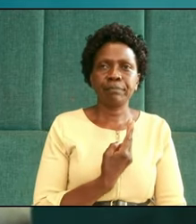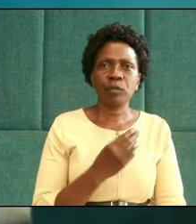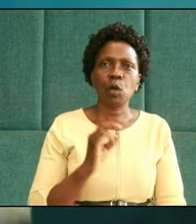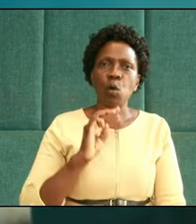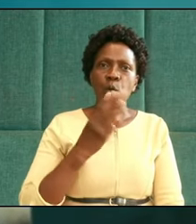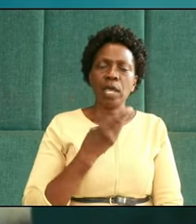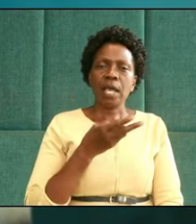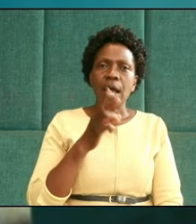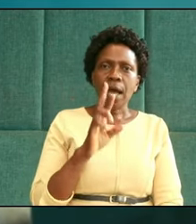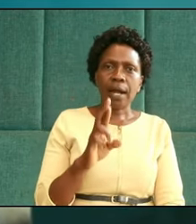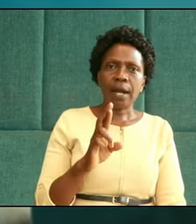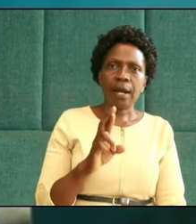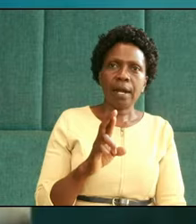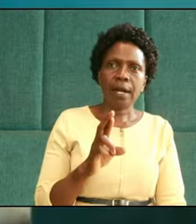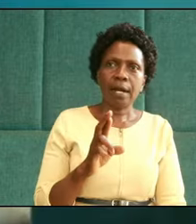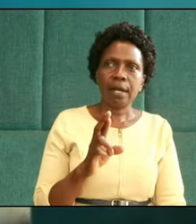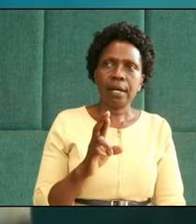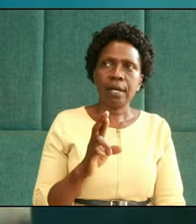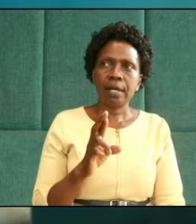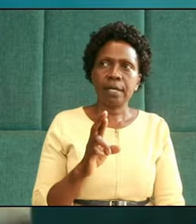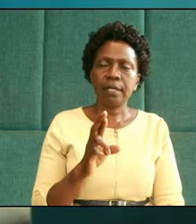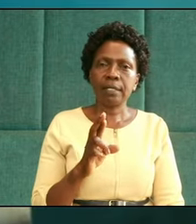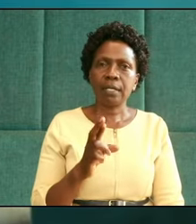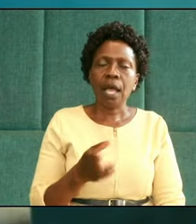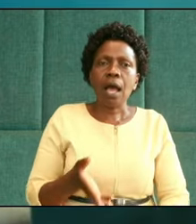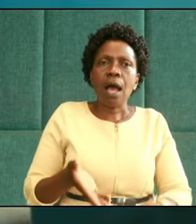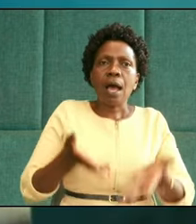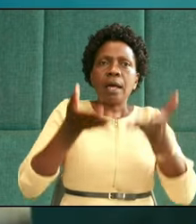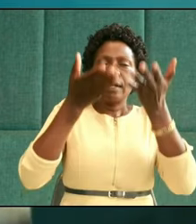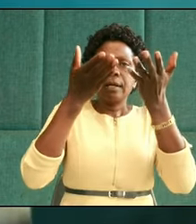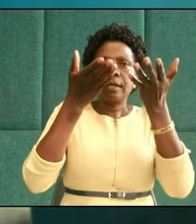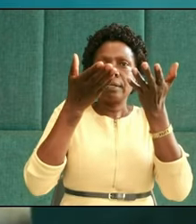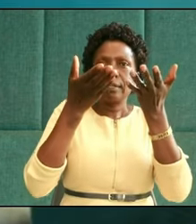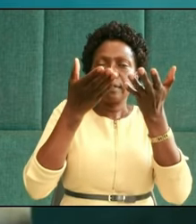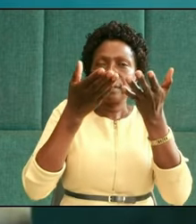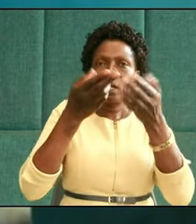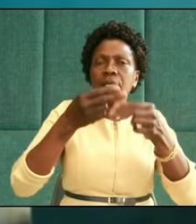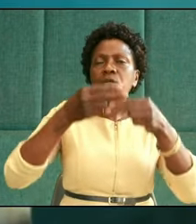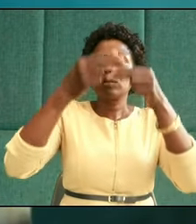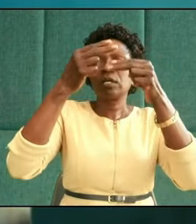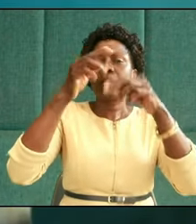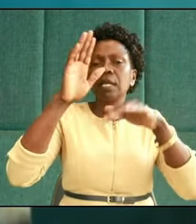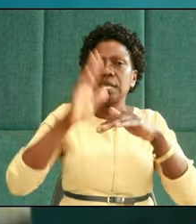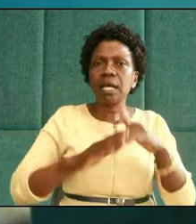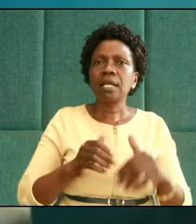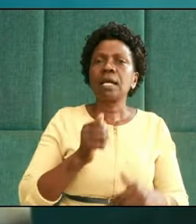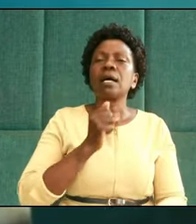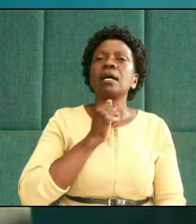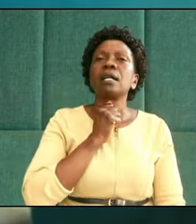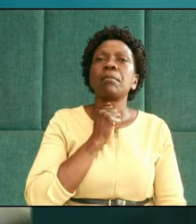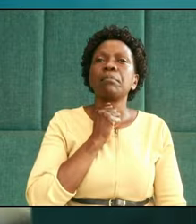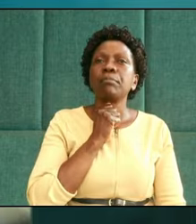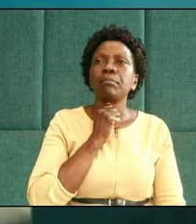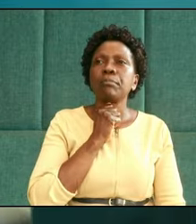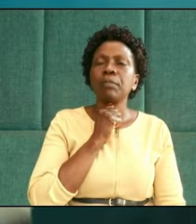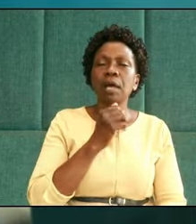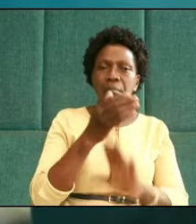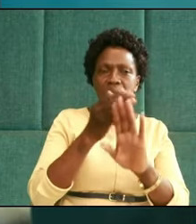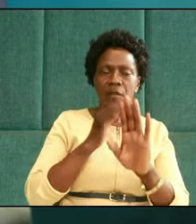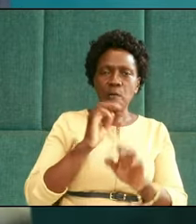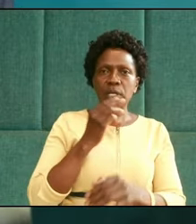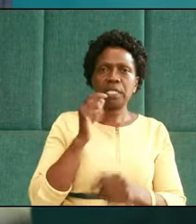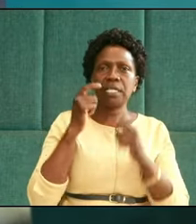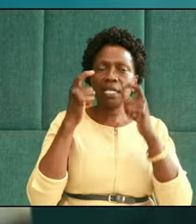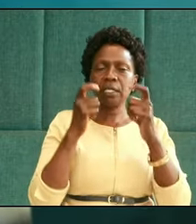we are highly exalted than Adam before he sinned. What